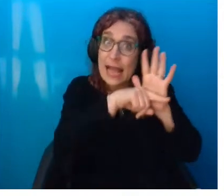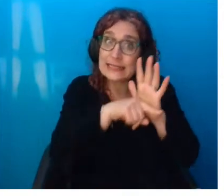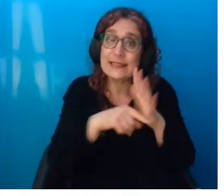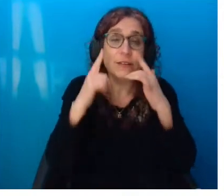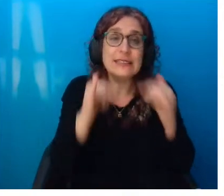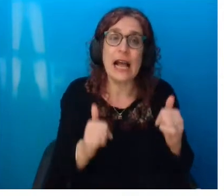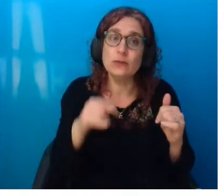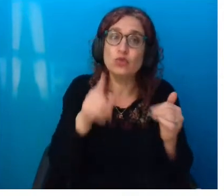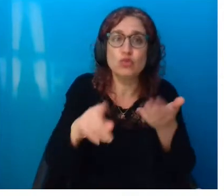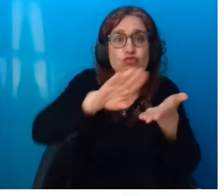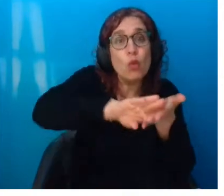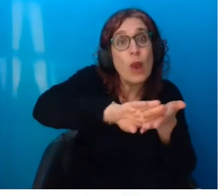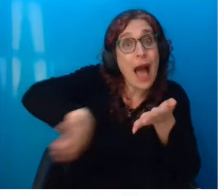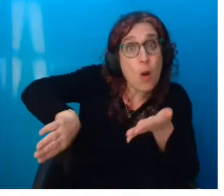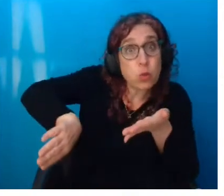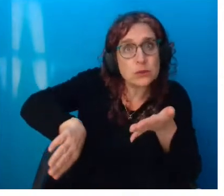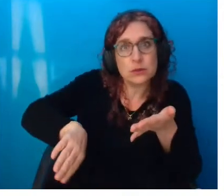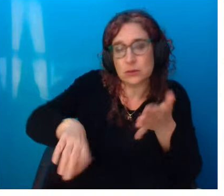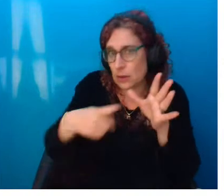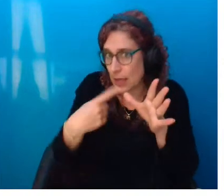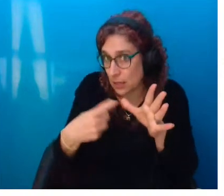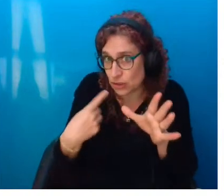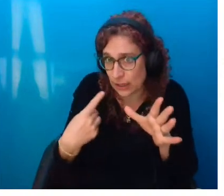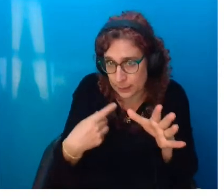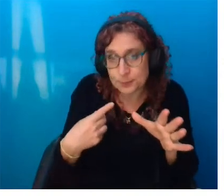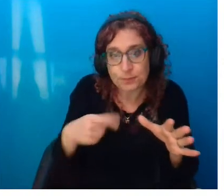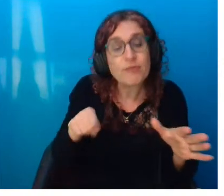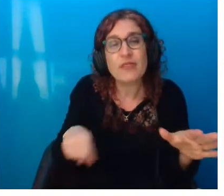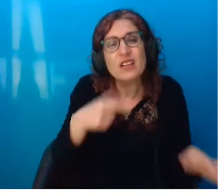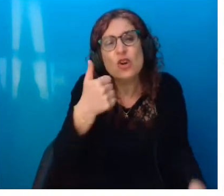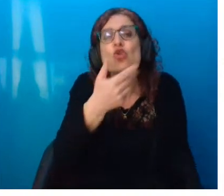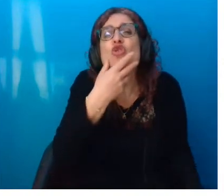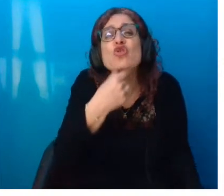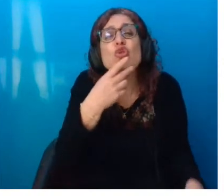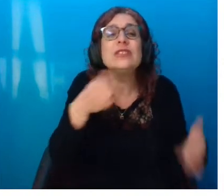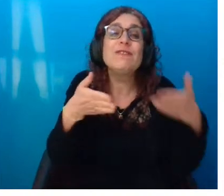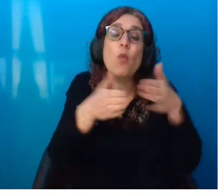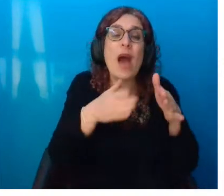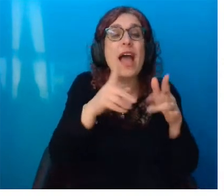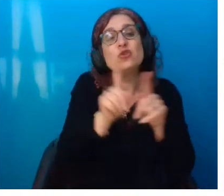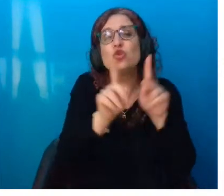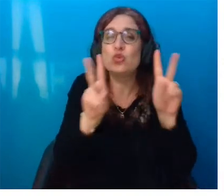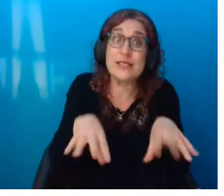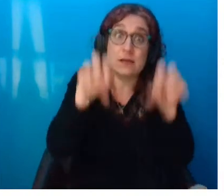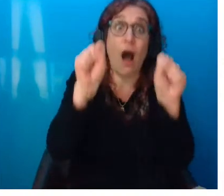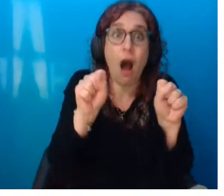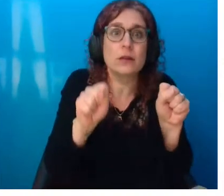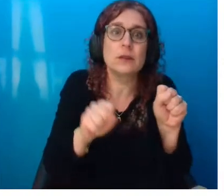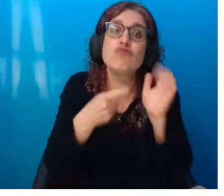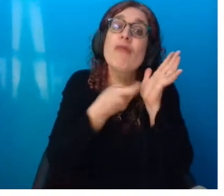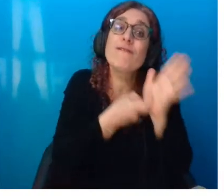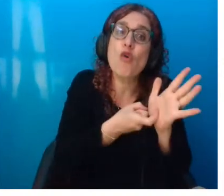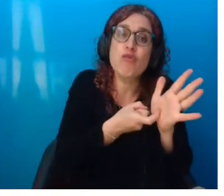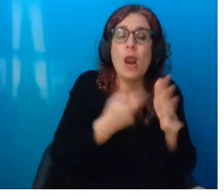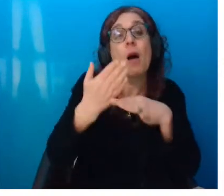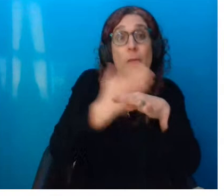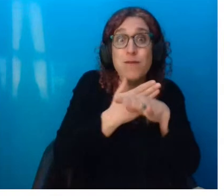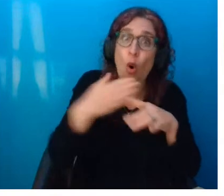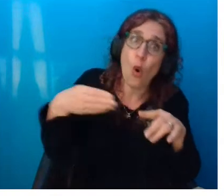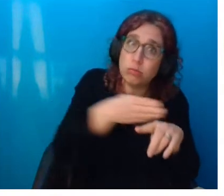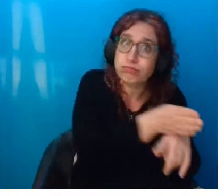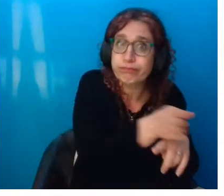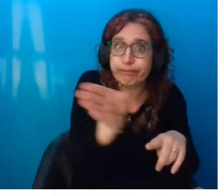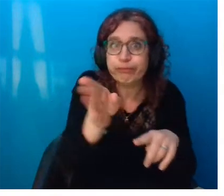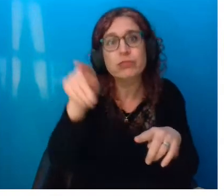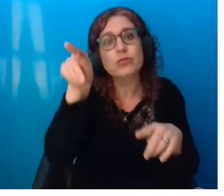earlier, but it's a useful way to start the referral process to an allergy clinic, whether that's through advice and guidance or through a